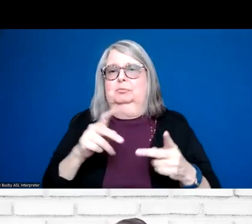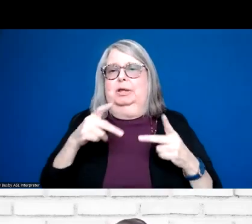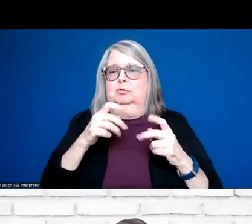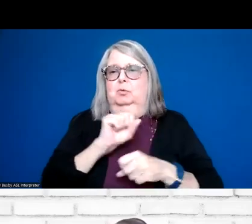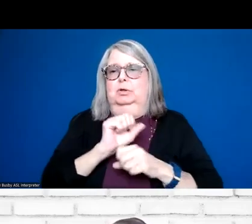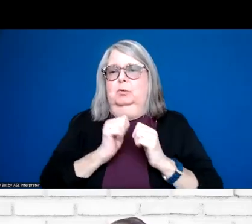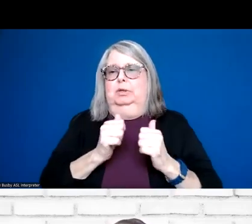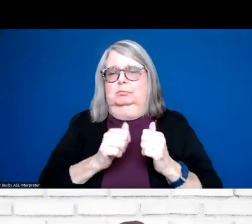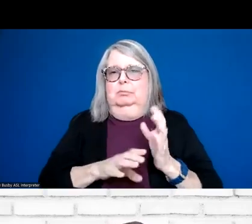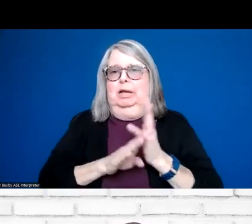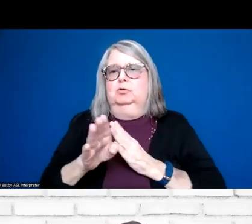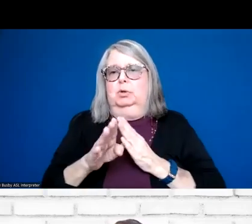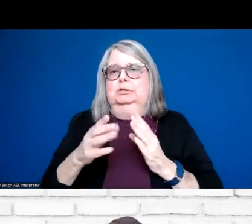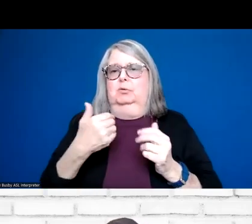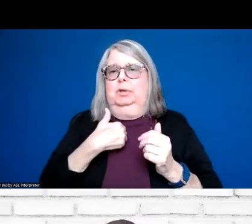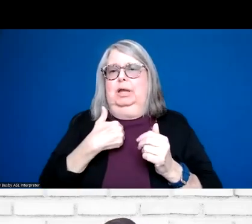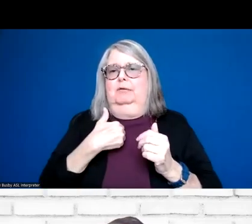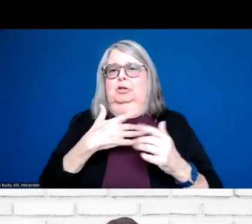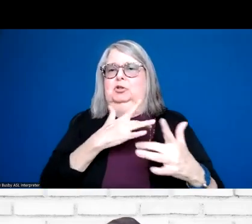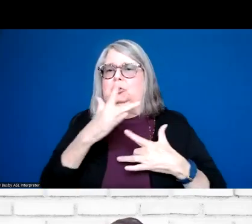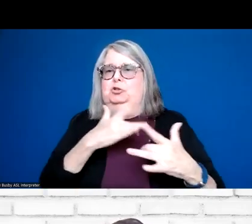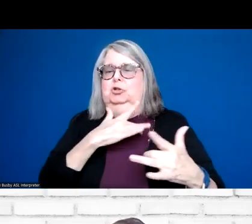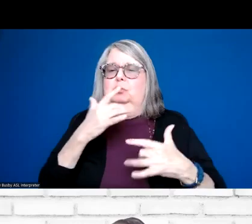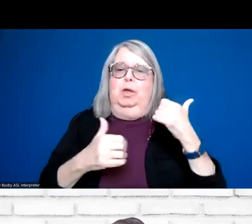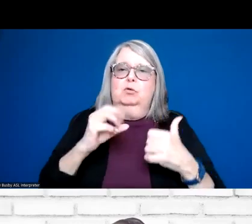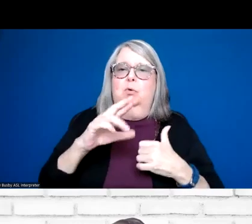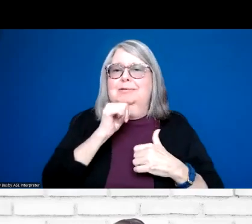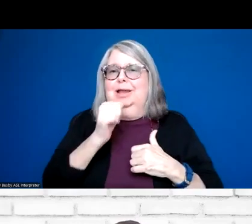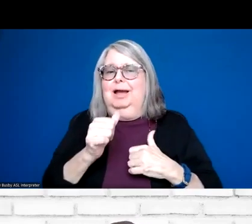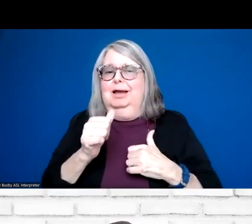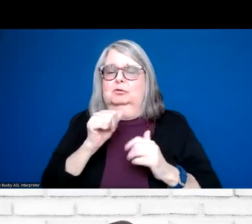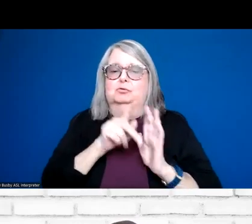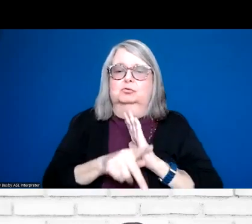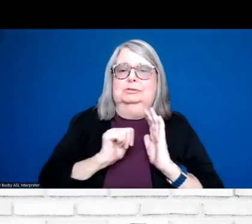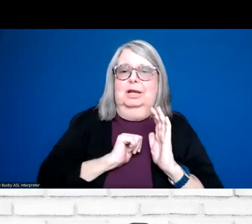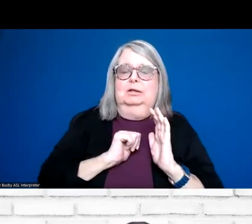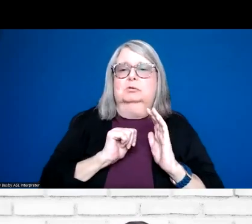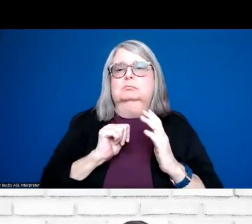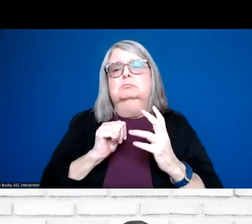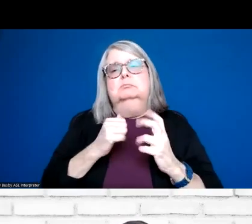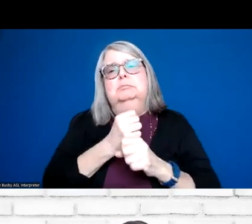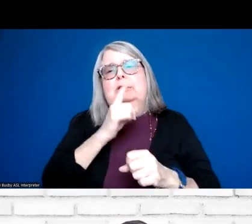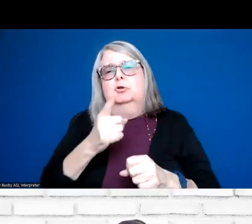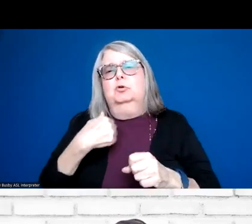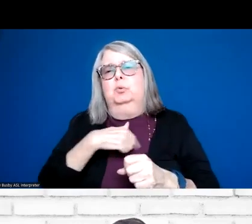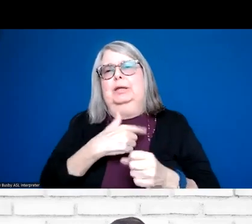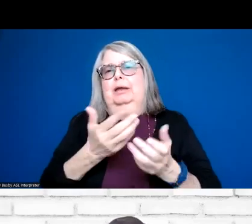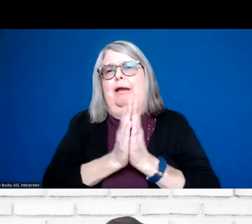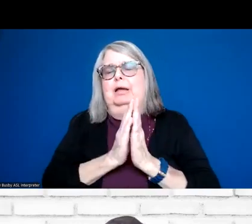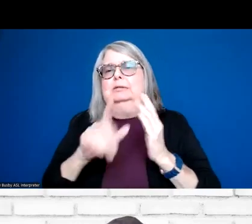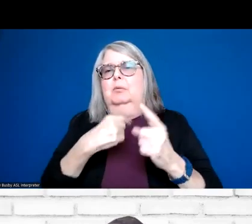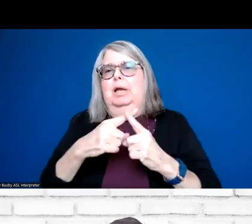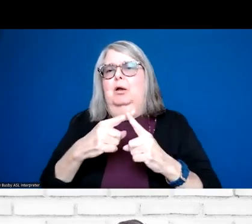minorities and we have concerns about whether or not they are suicidal, making sure that we are asking about